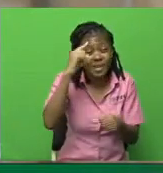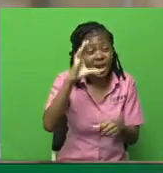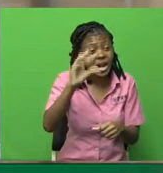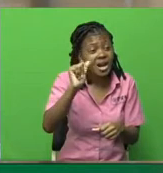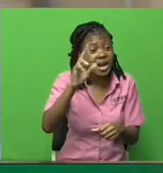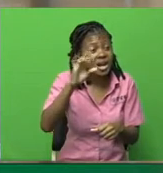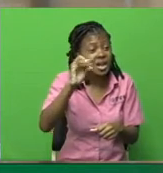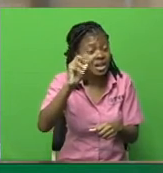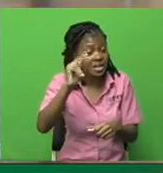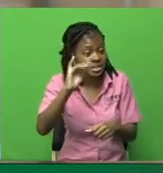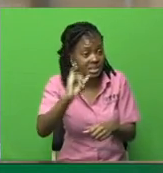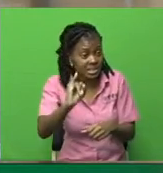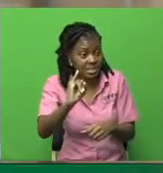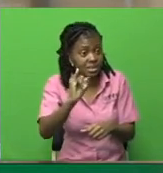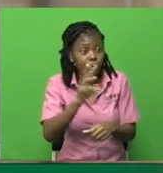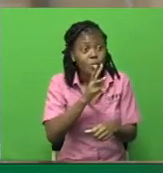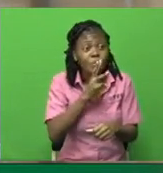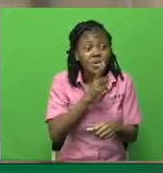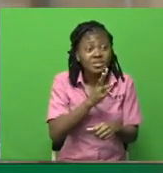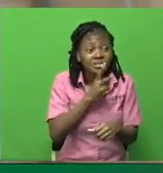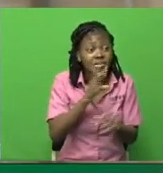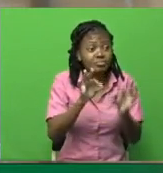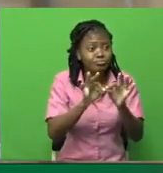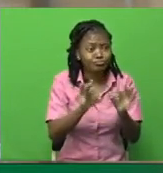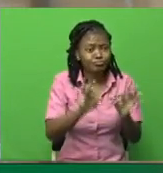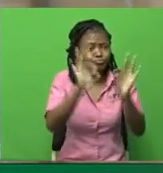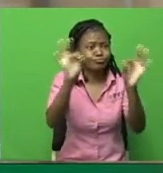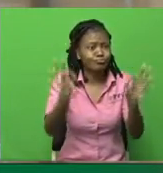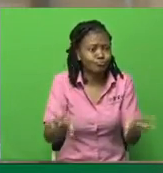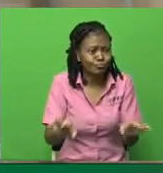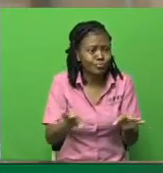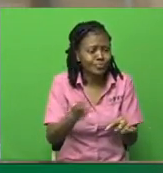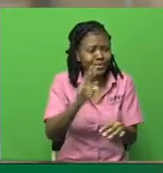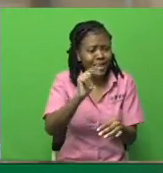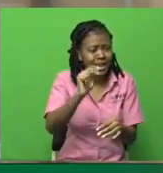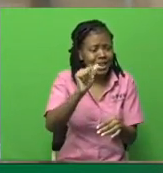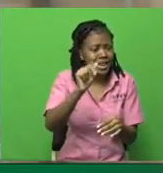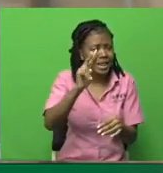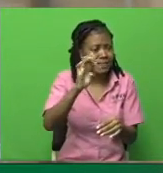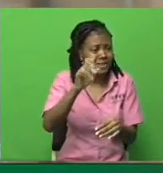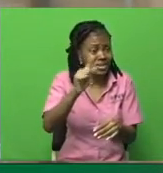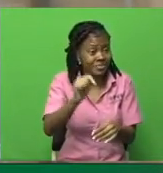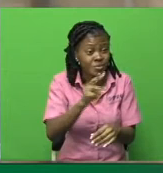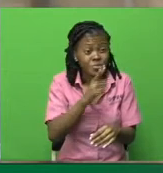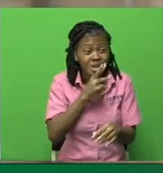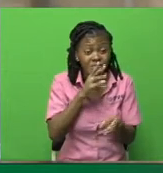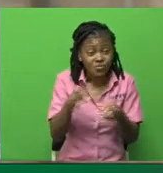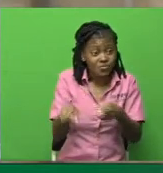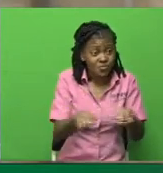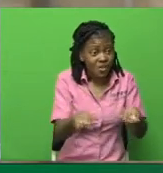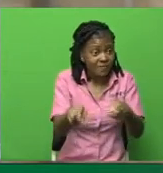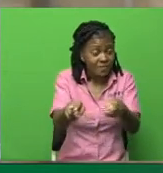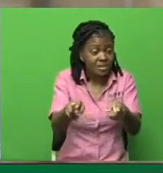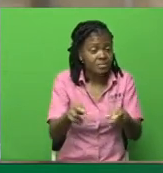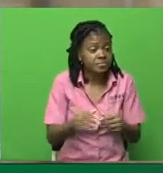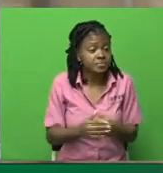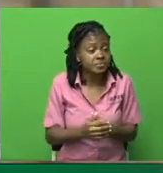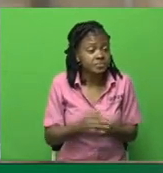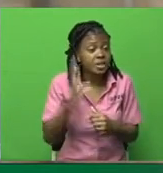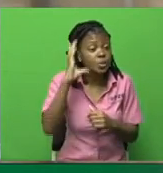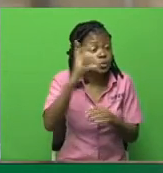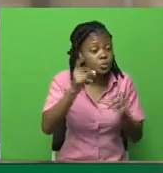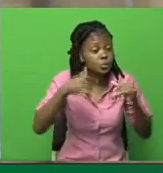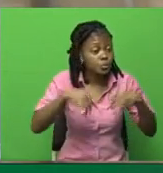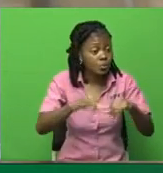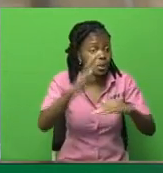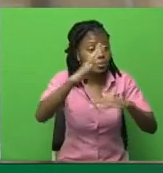navette water treatment plan the north oral push water treatment plan we will continue the distilling of the Hillsborough Dam the coal and water